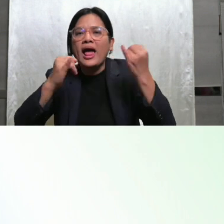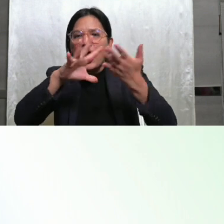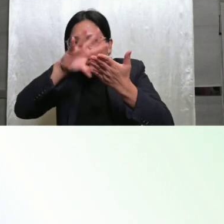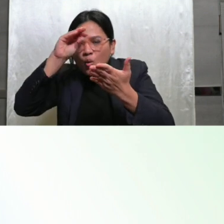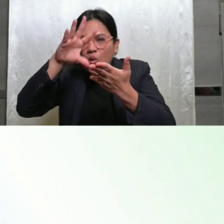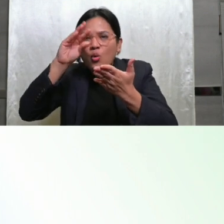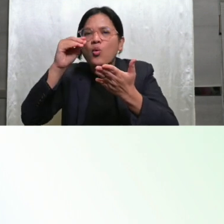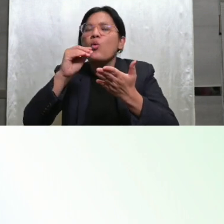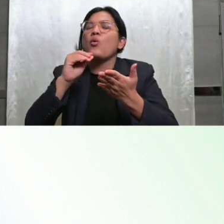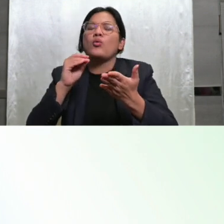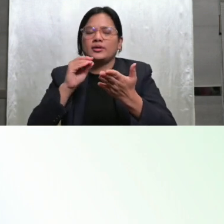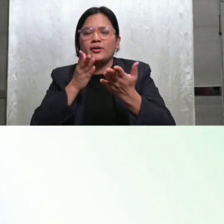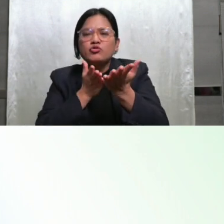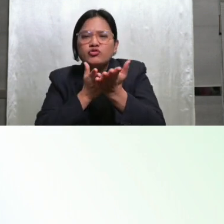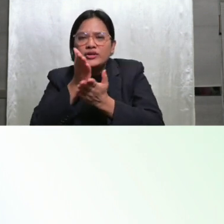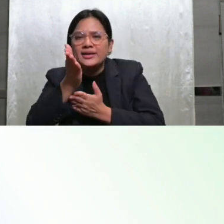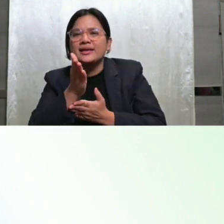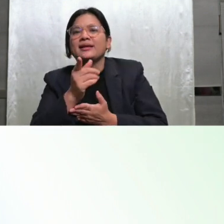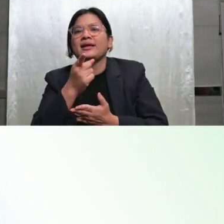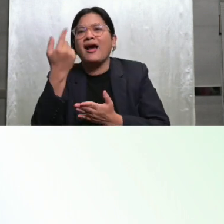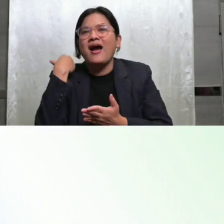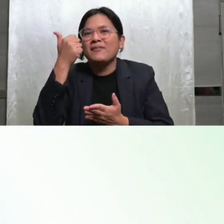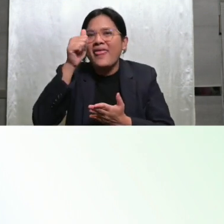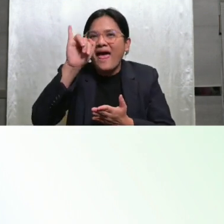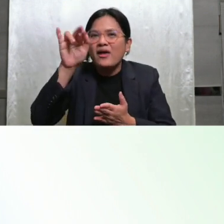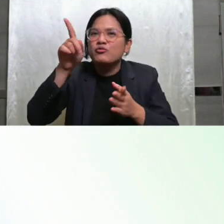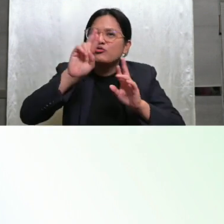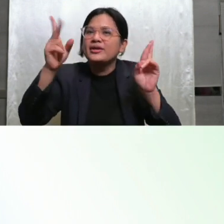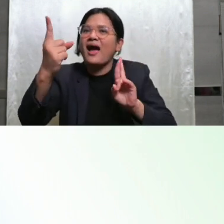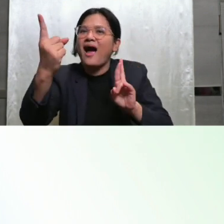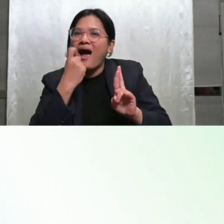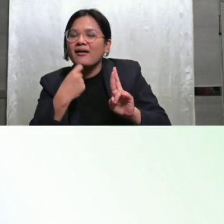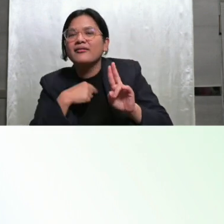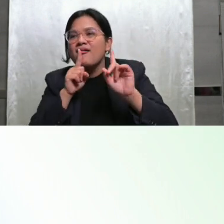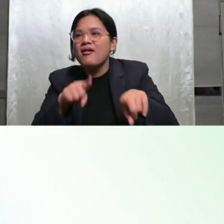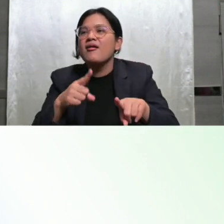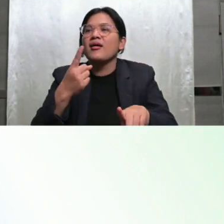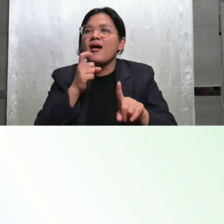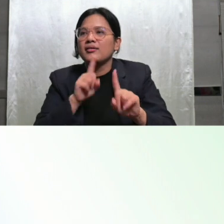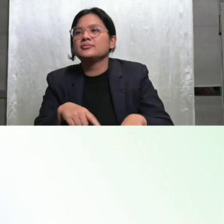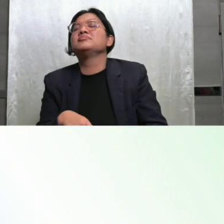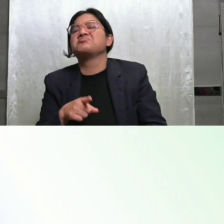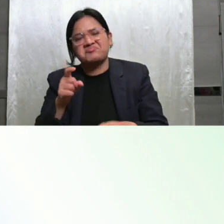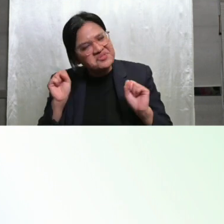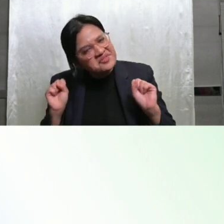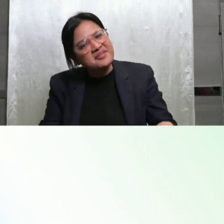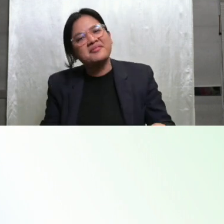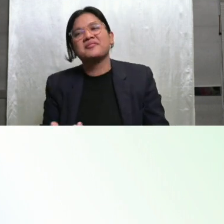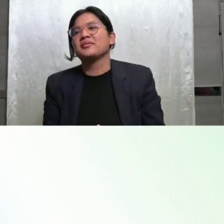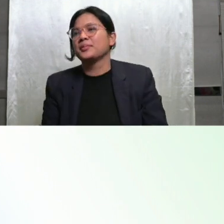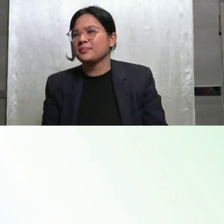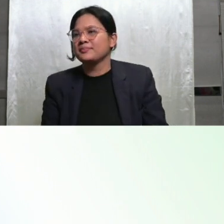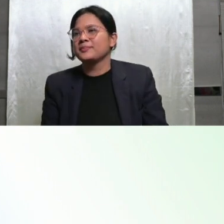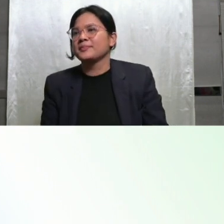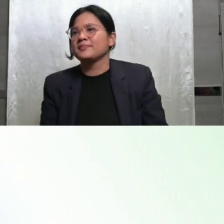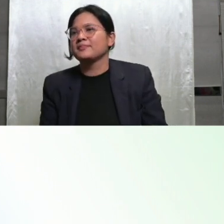be a lifelong learner. It should not be a matter of age or location. And it's not something that we